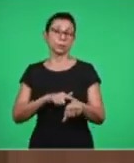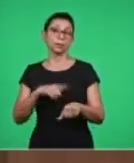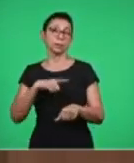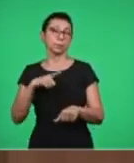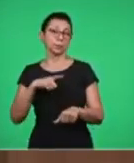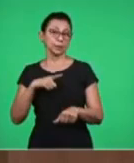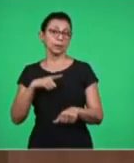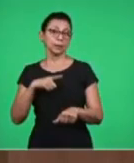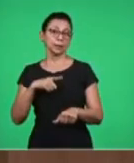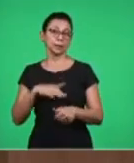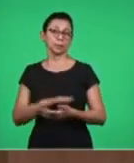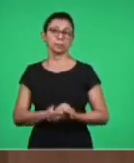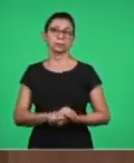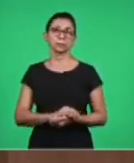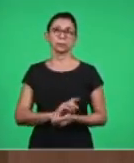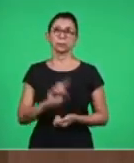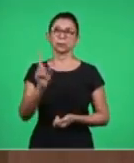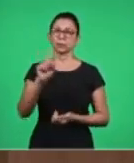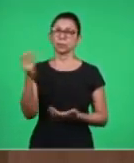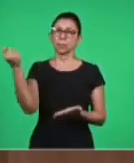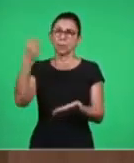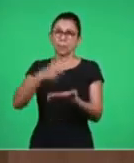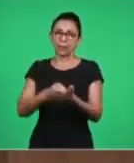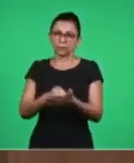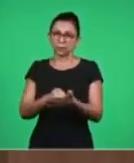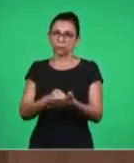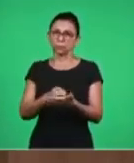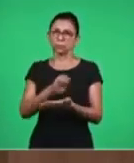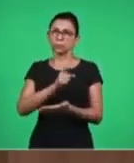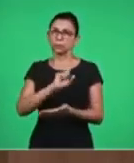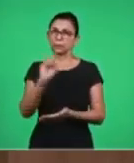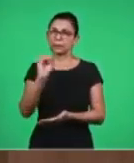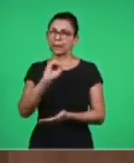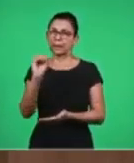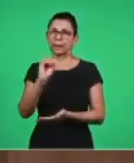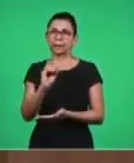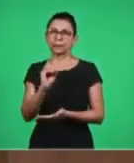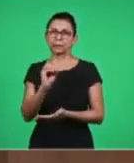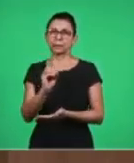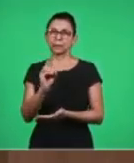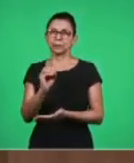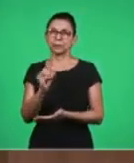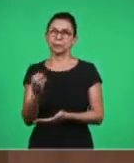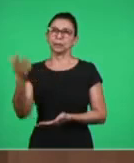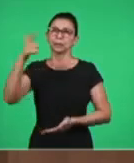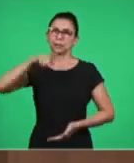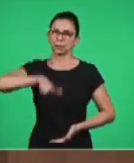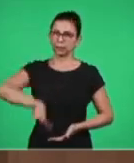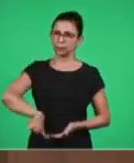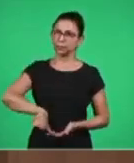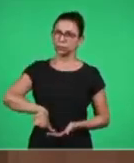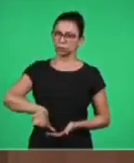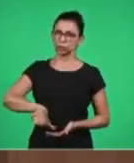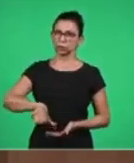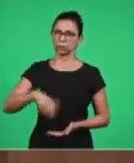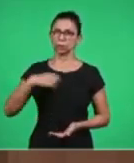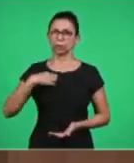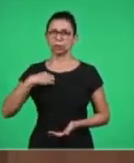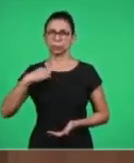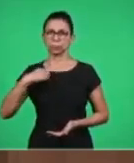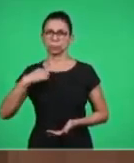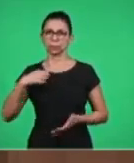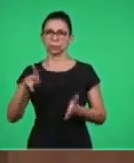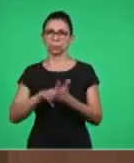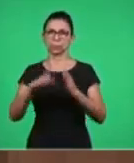is a repetition, because we are not paying for this retransmission. They were willing to do